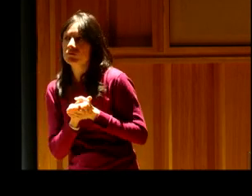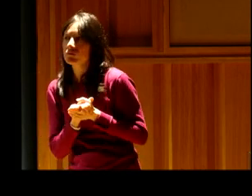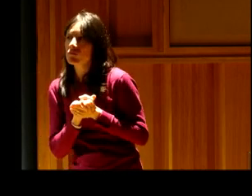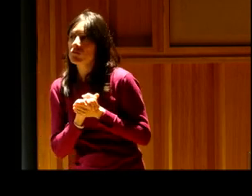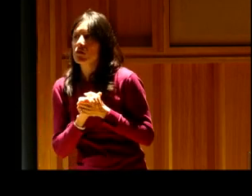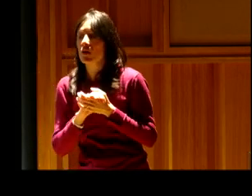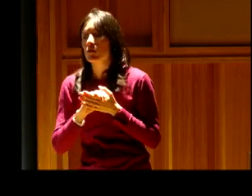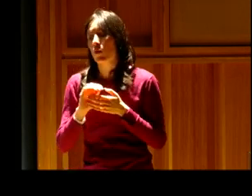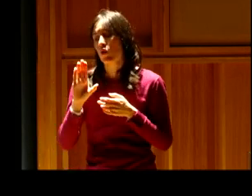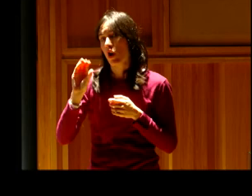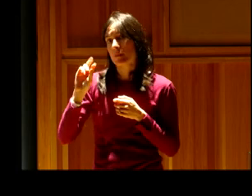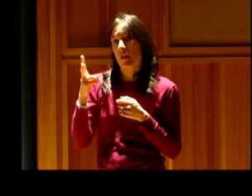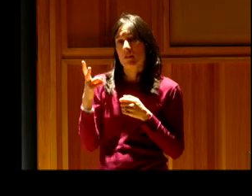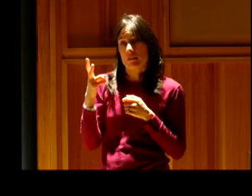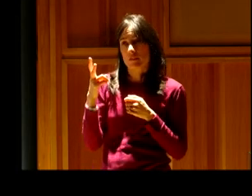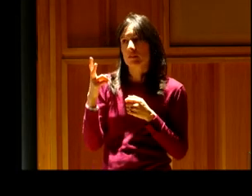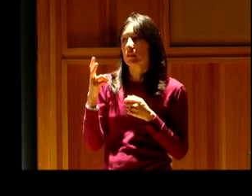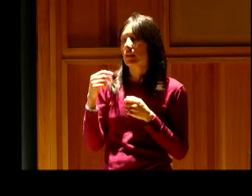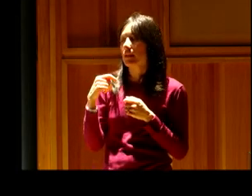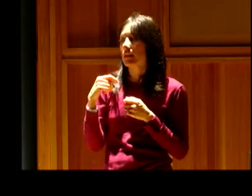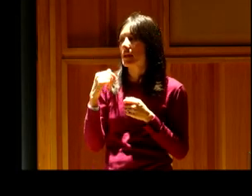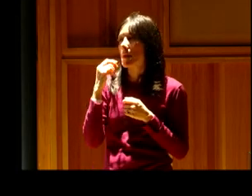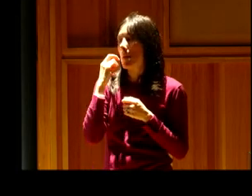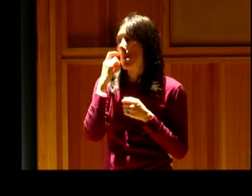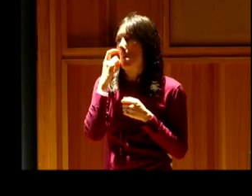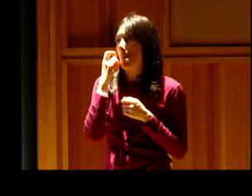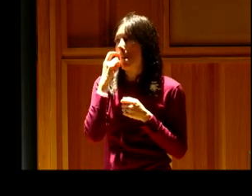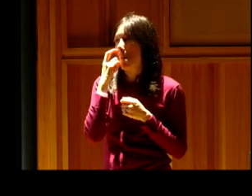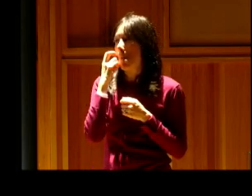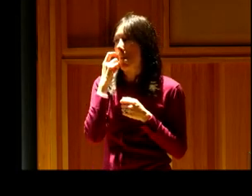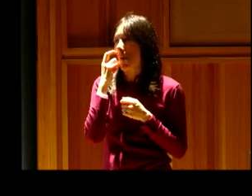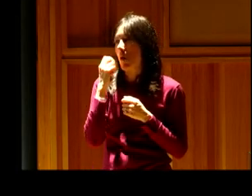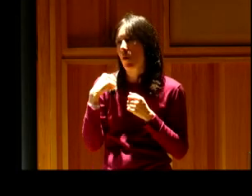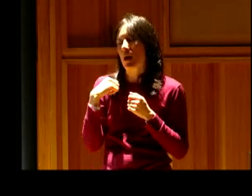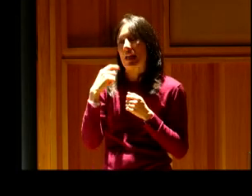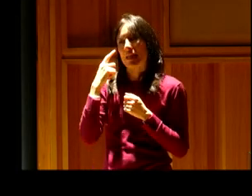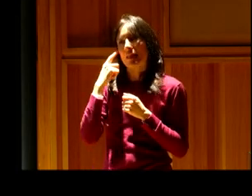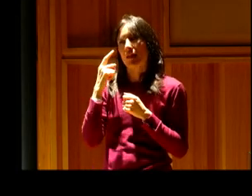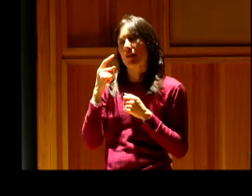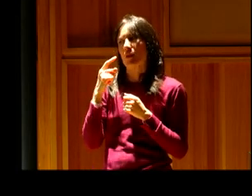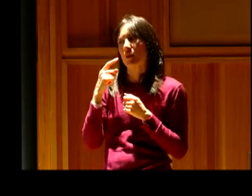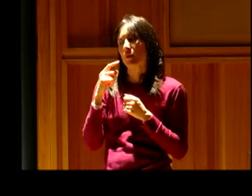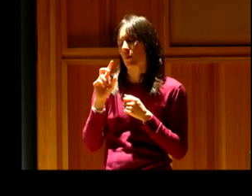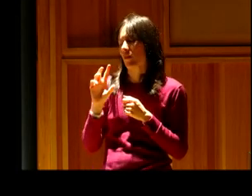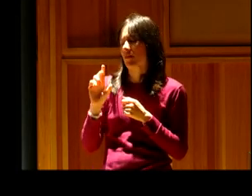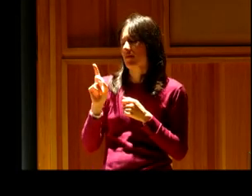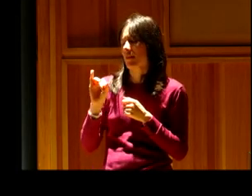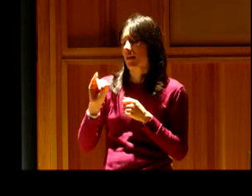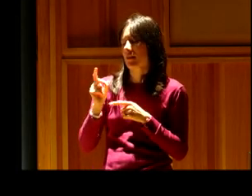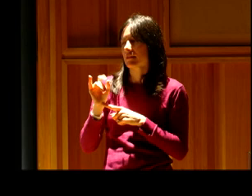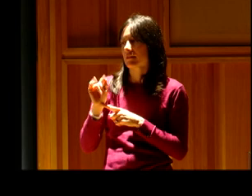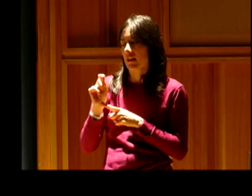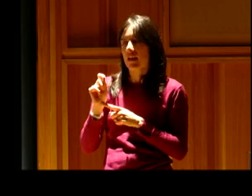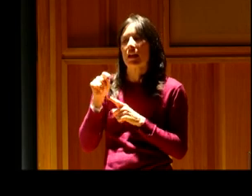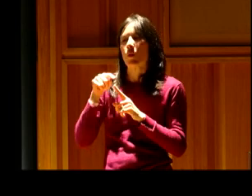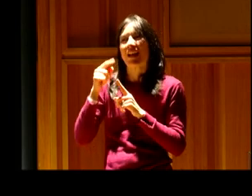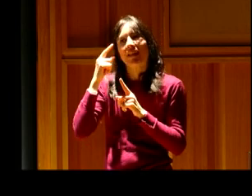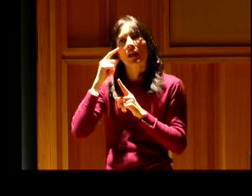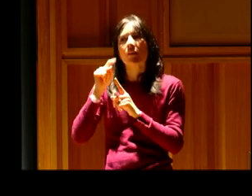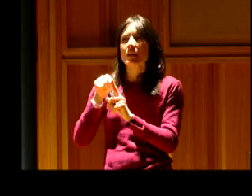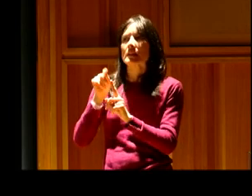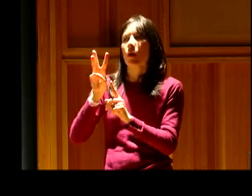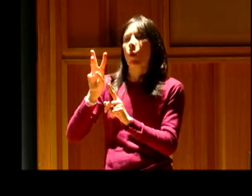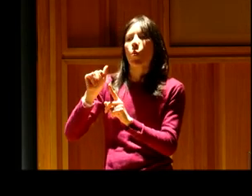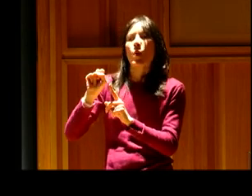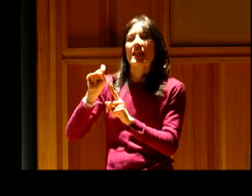carbon dioxide very differently. We think of it now as a waste product. We're going to need to think about carbon dioxide